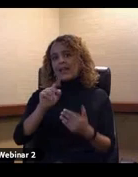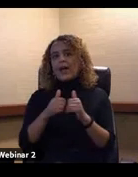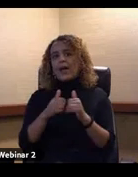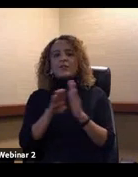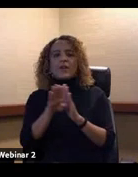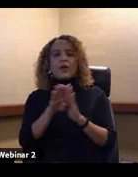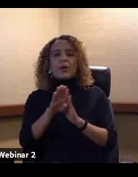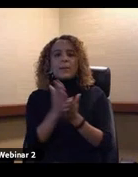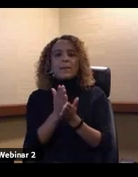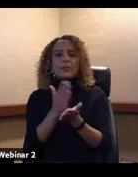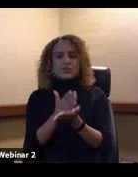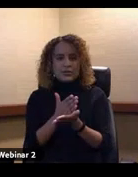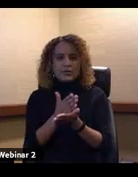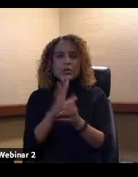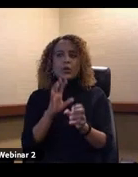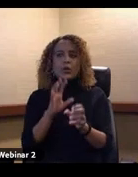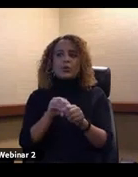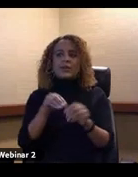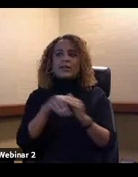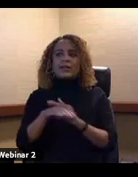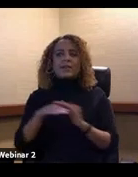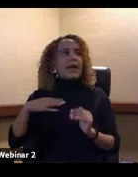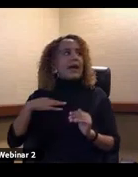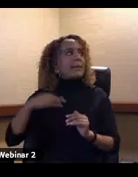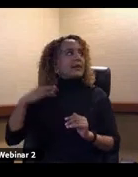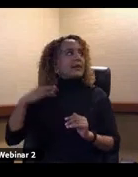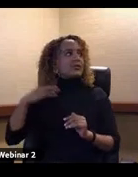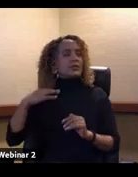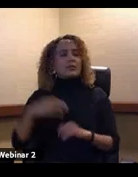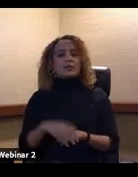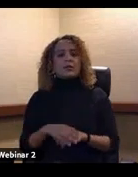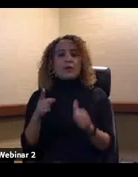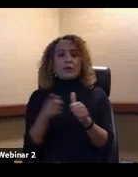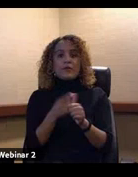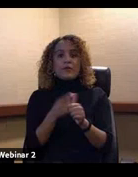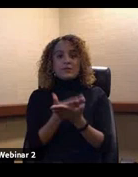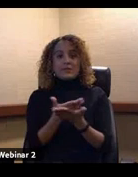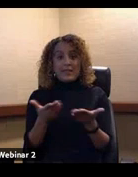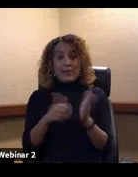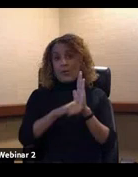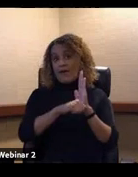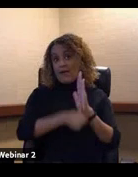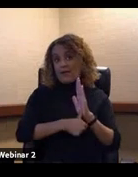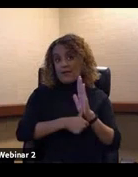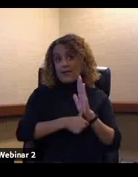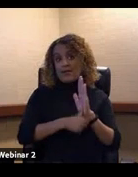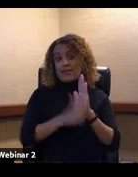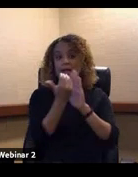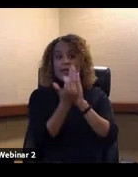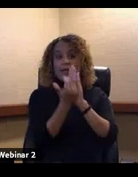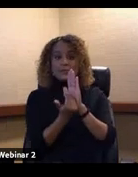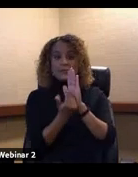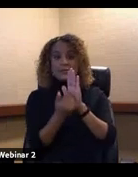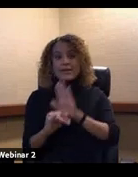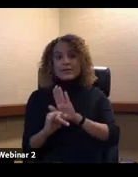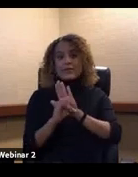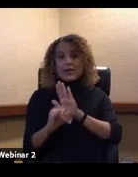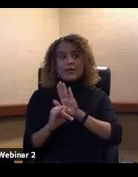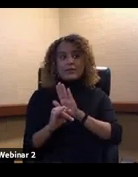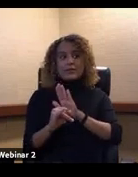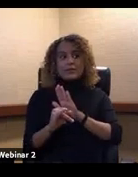develop the budget that will be included in your application. First things that we'll highlight are the items identified